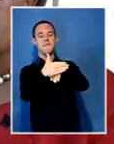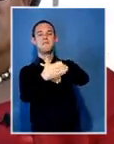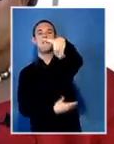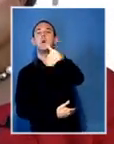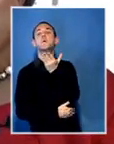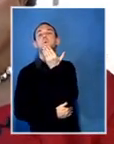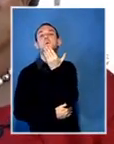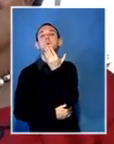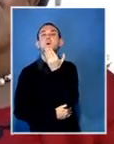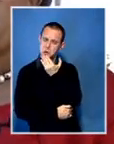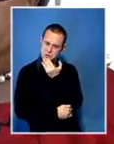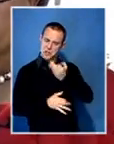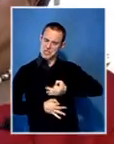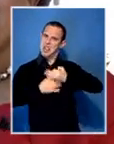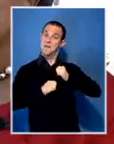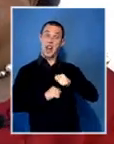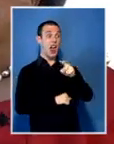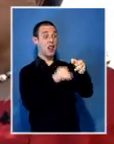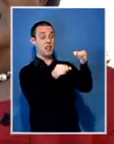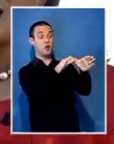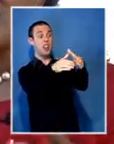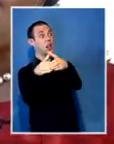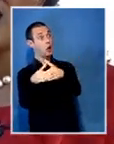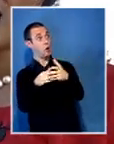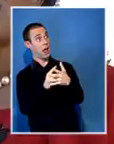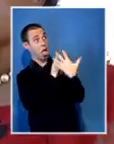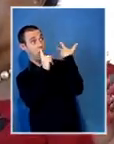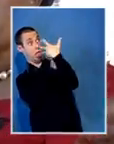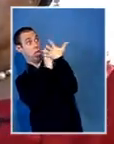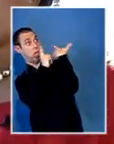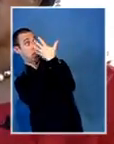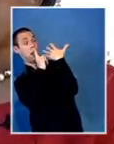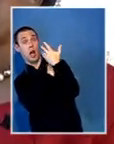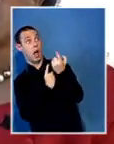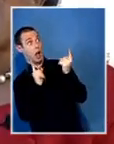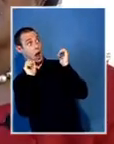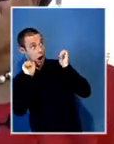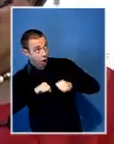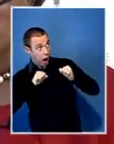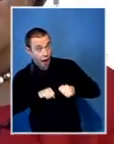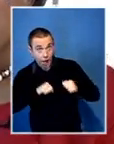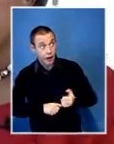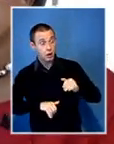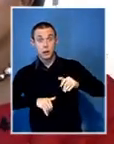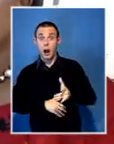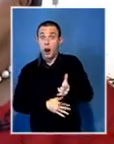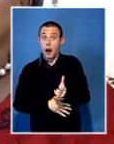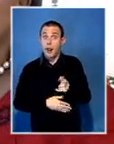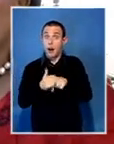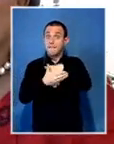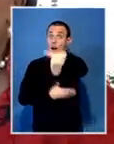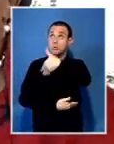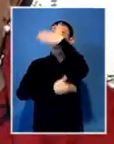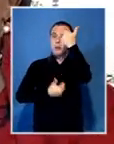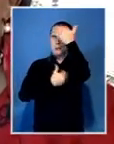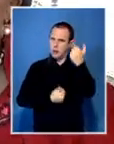pressure from other political parties, although there are riggings and shenanigans, although they are being under threats, but it is